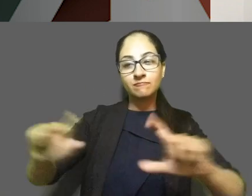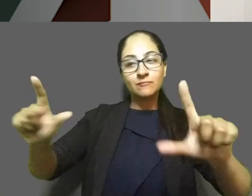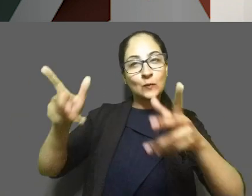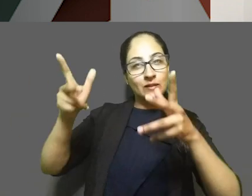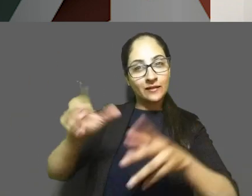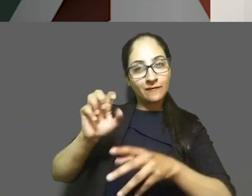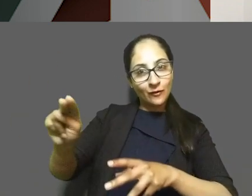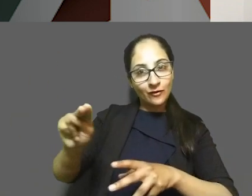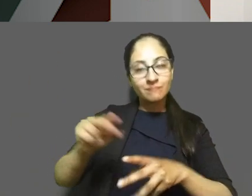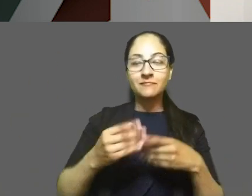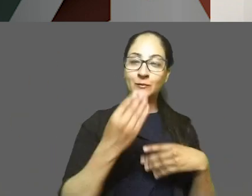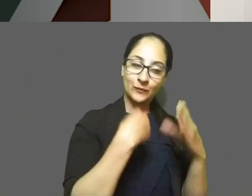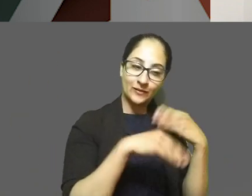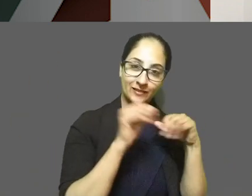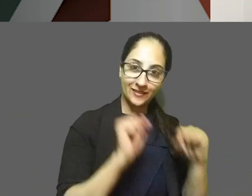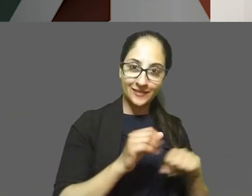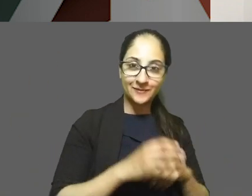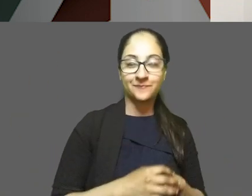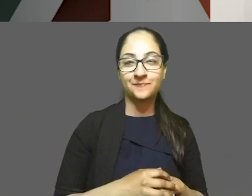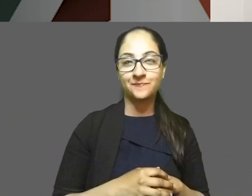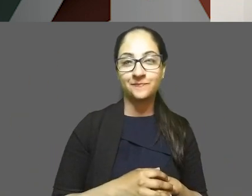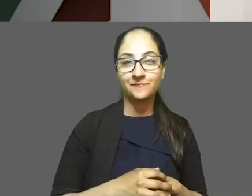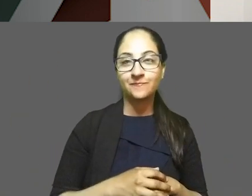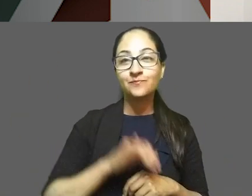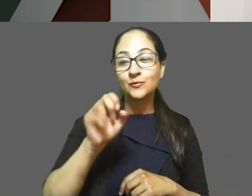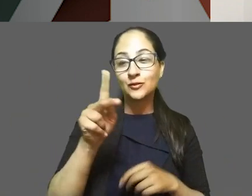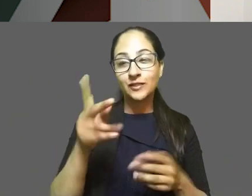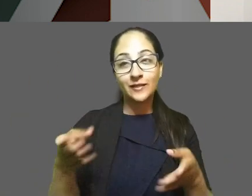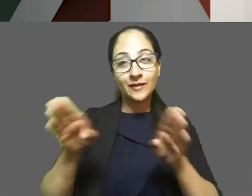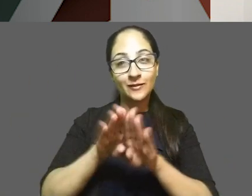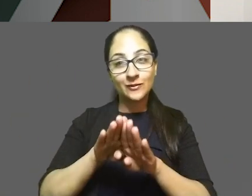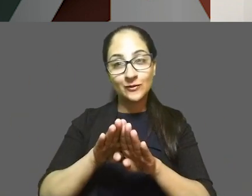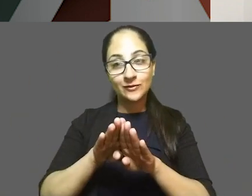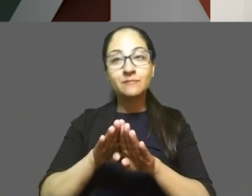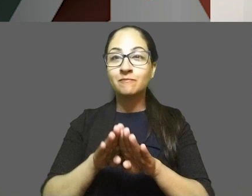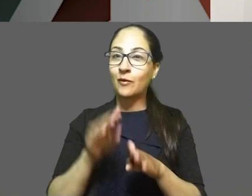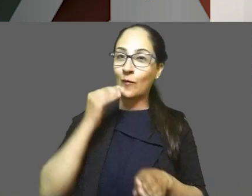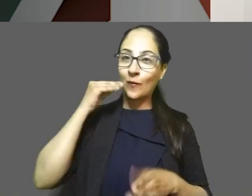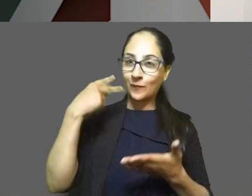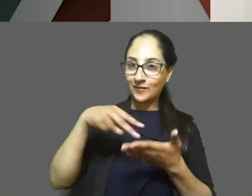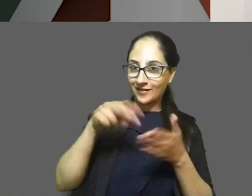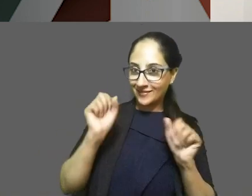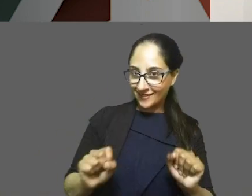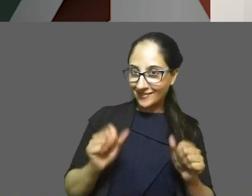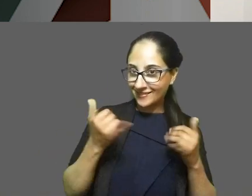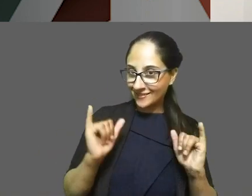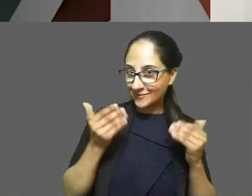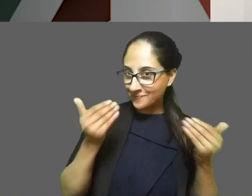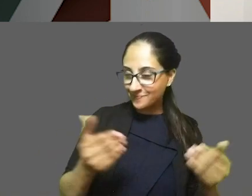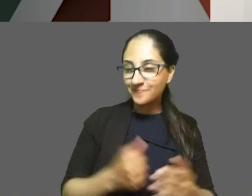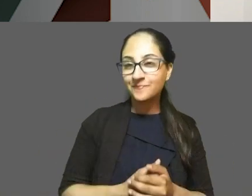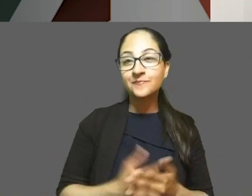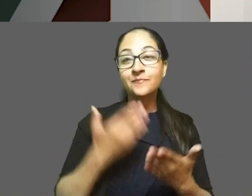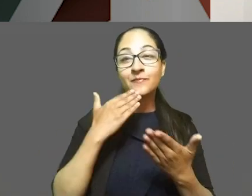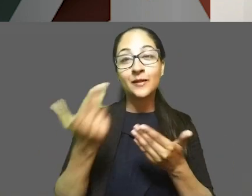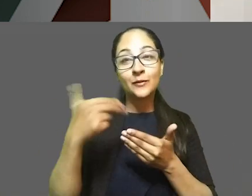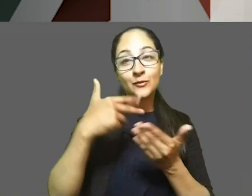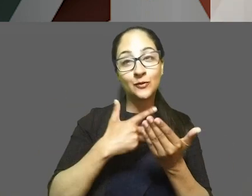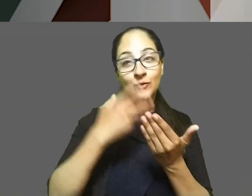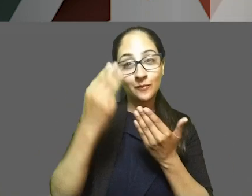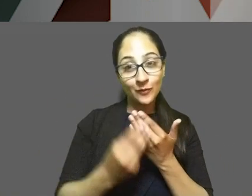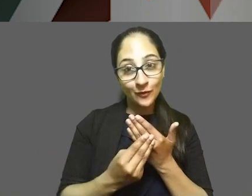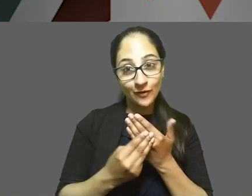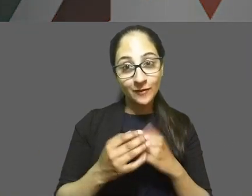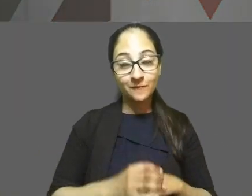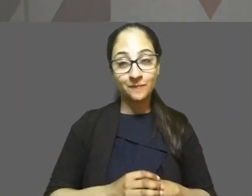Jawani Band. We hope you'll keep this on as you eat your dinner or your jalebi, and if we can't tap our feet together in Jamaat Khana, we can still